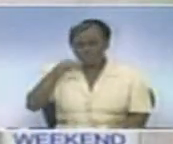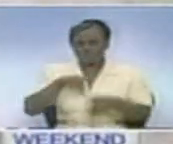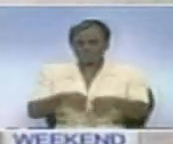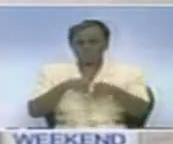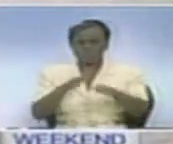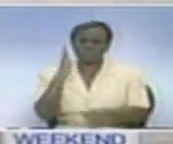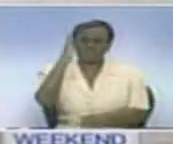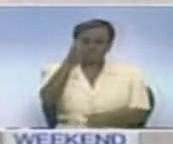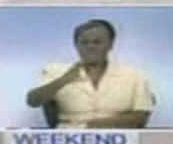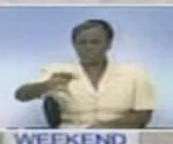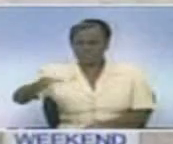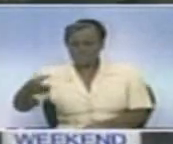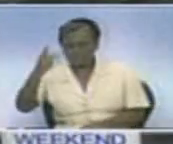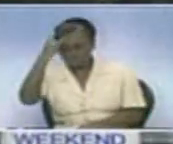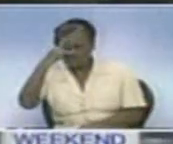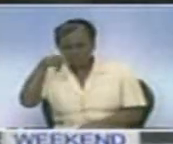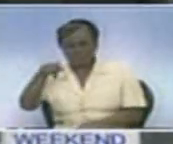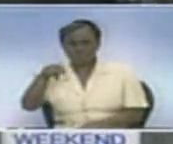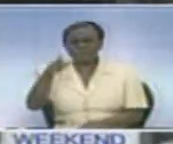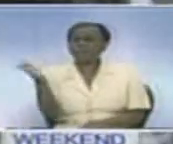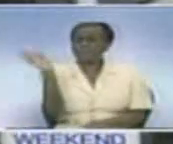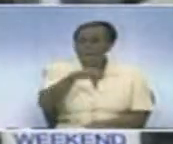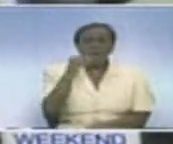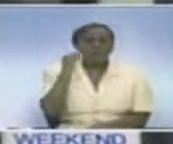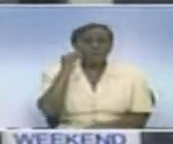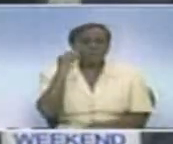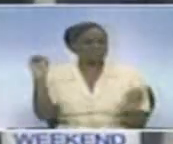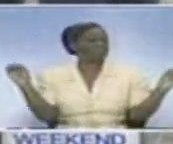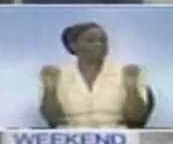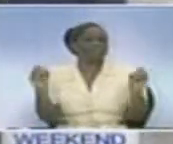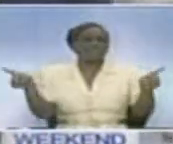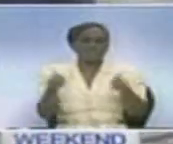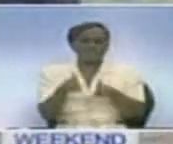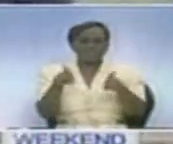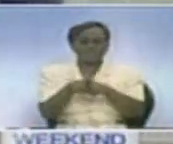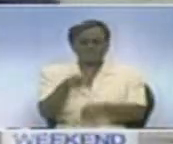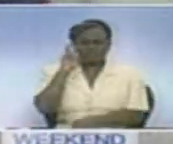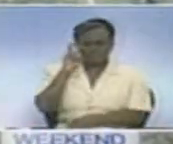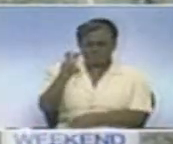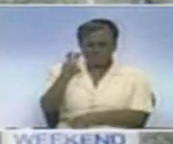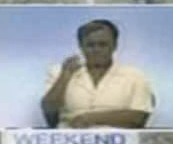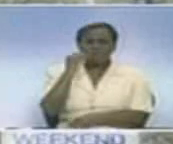towards Kitengela town to a point where they will not return to the home. They also kept vigil at the farm.